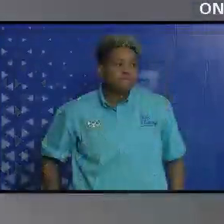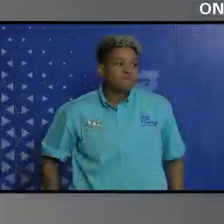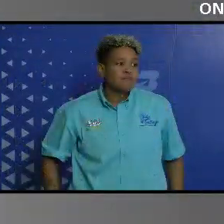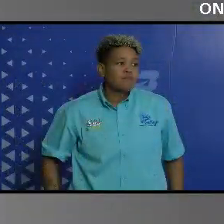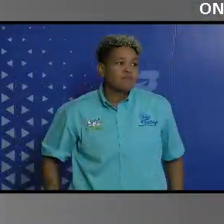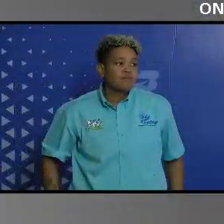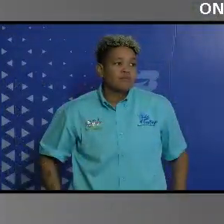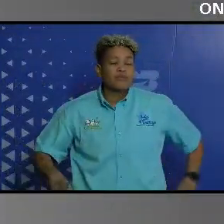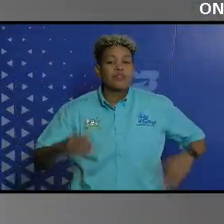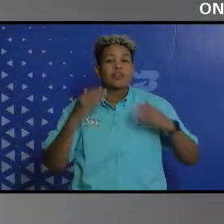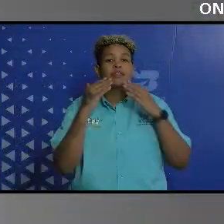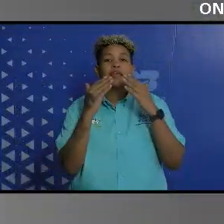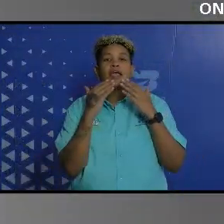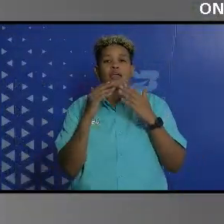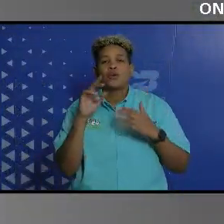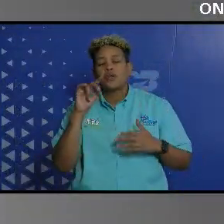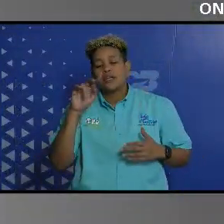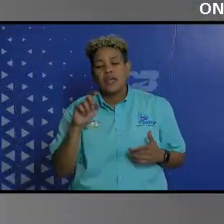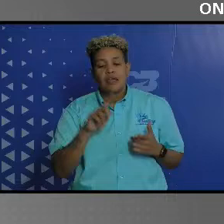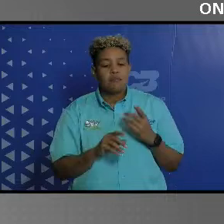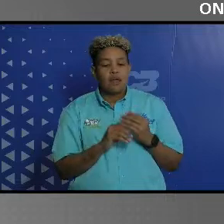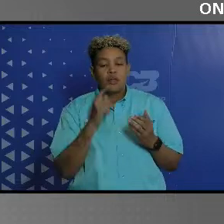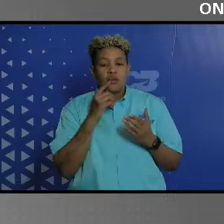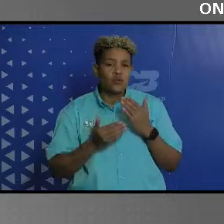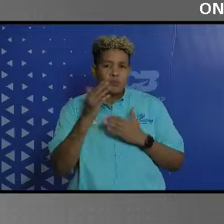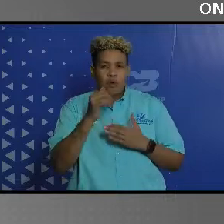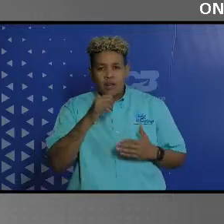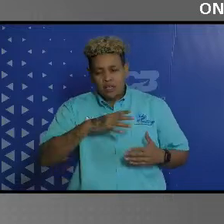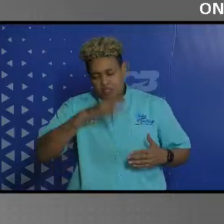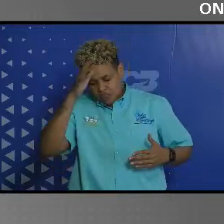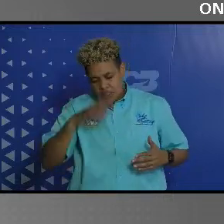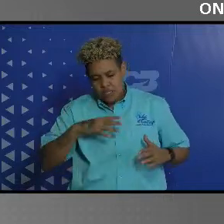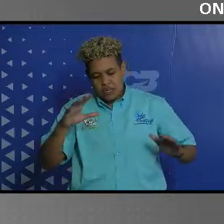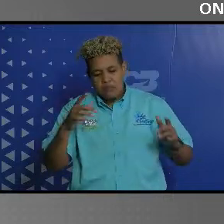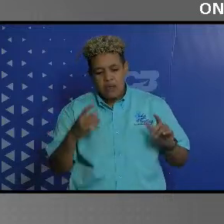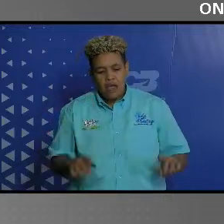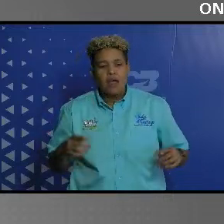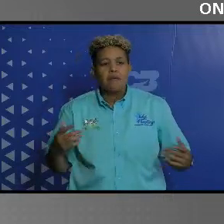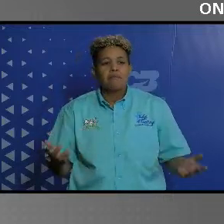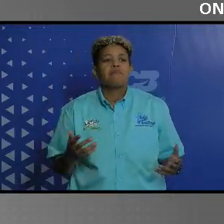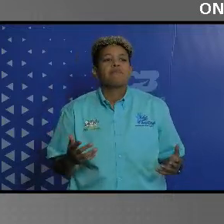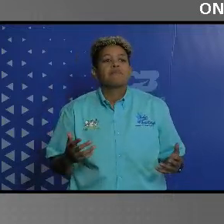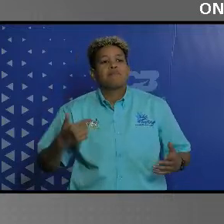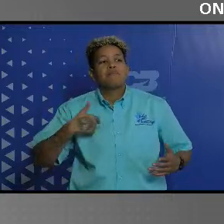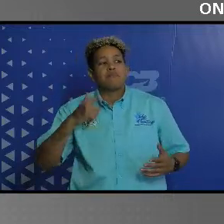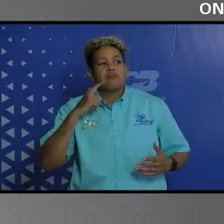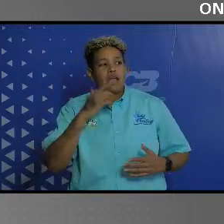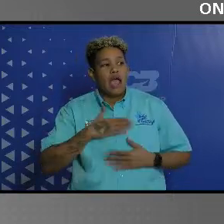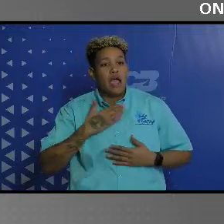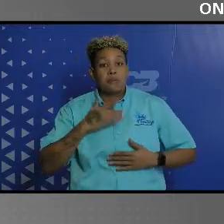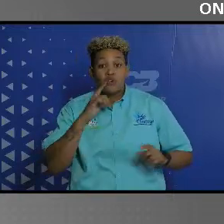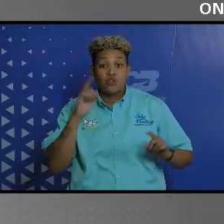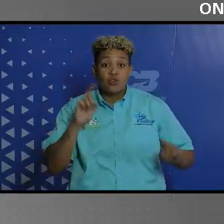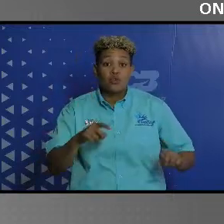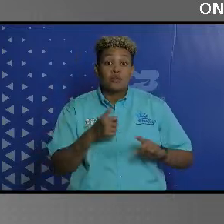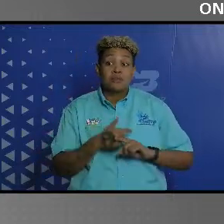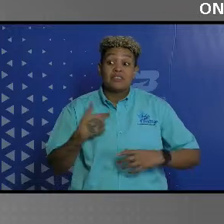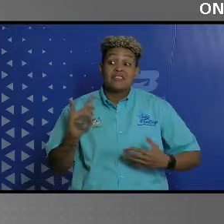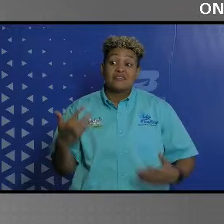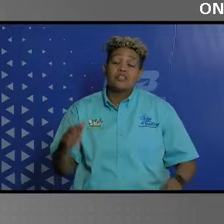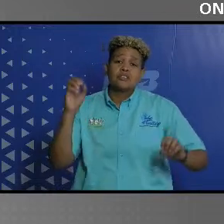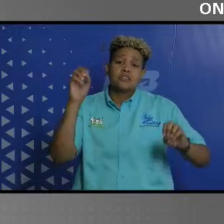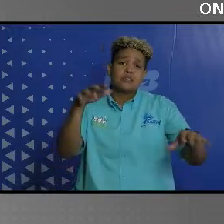you. Thank you very much, Dave, and good morning, ladies and gentlemen. I am pleased to report, as I have